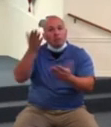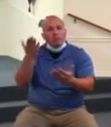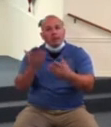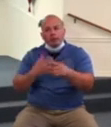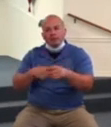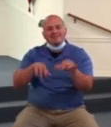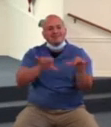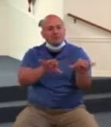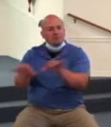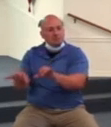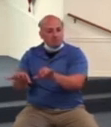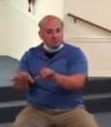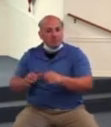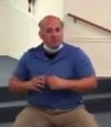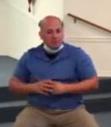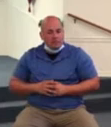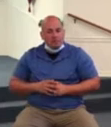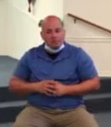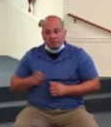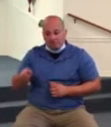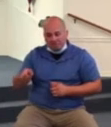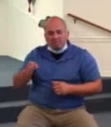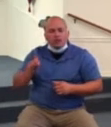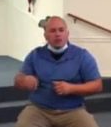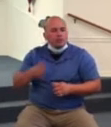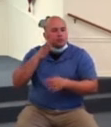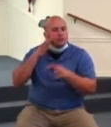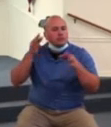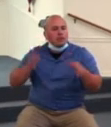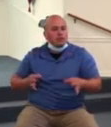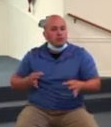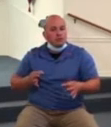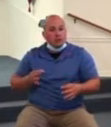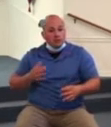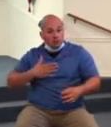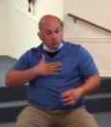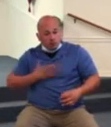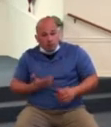They would have to decide whether they would follow Jesus no matter what the cost.